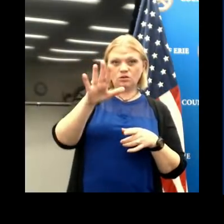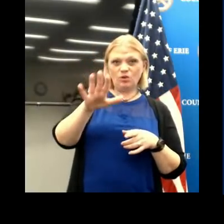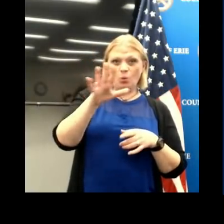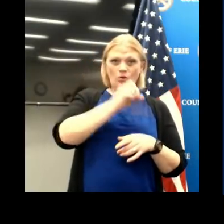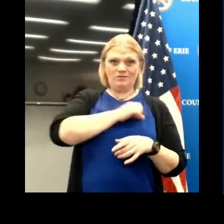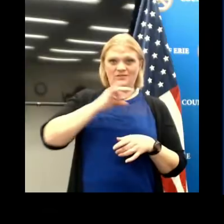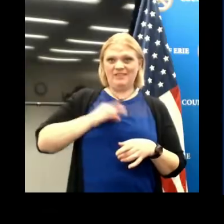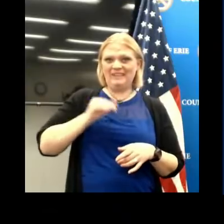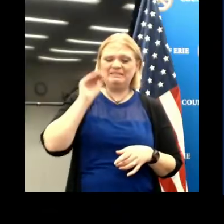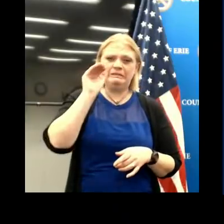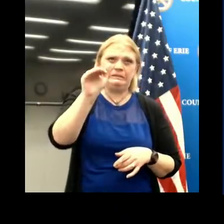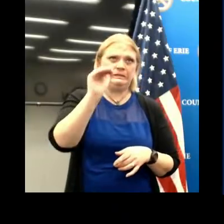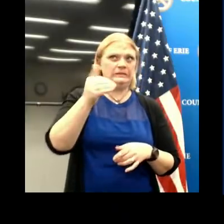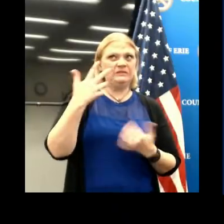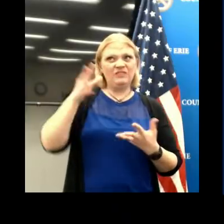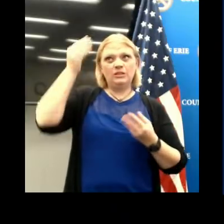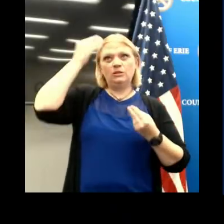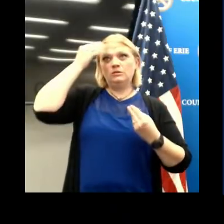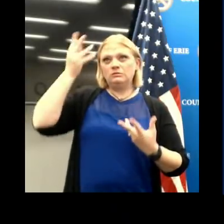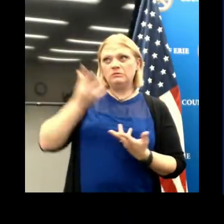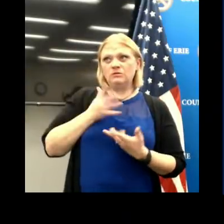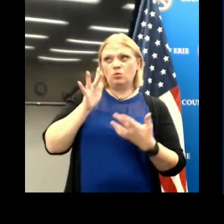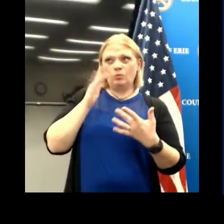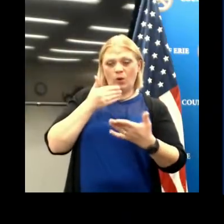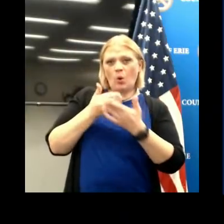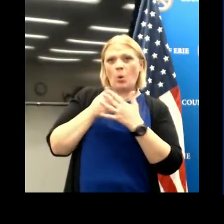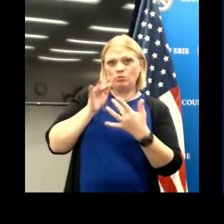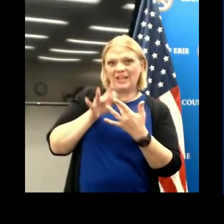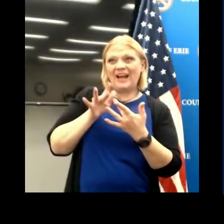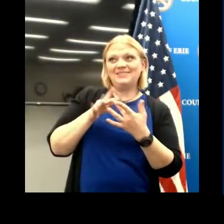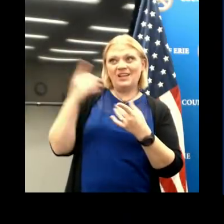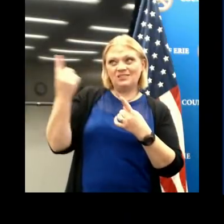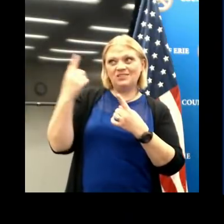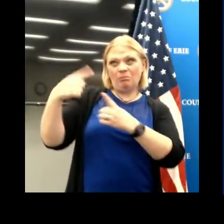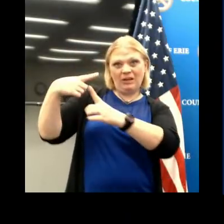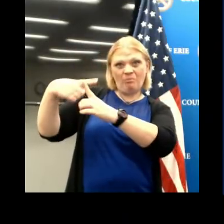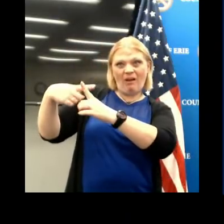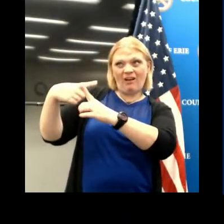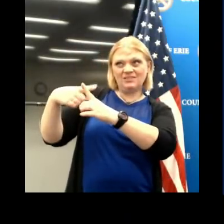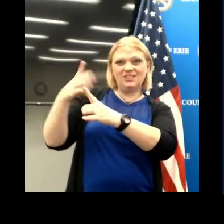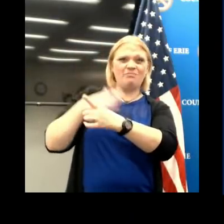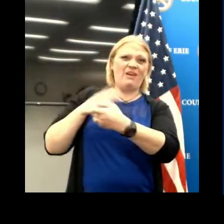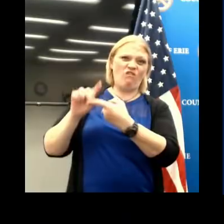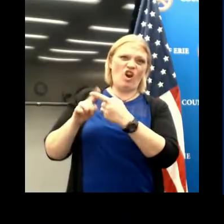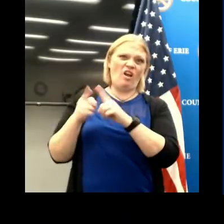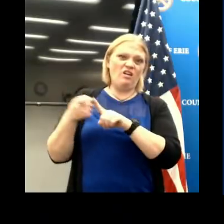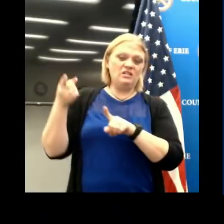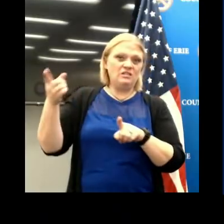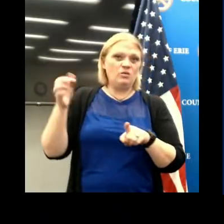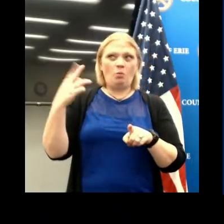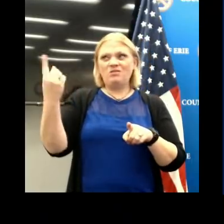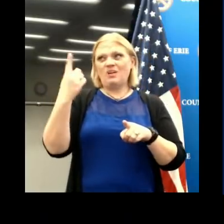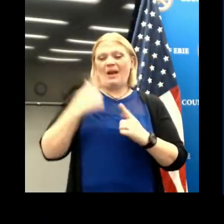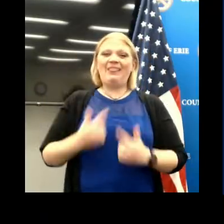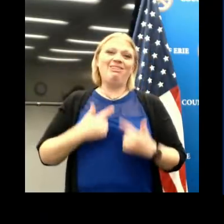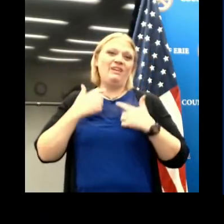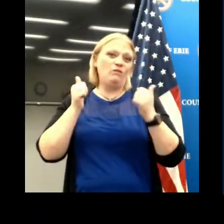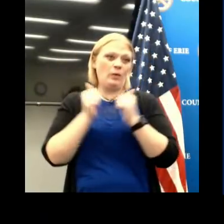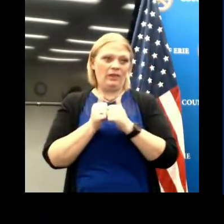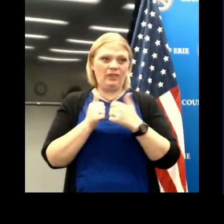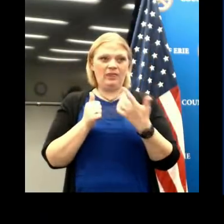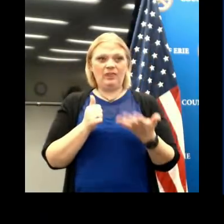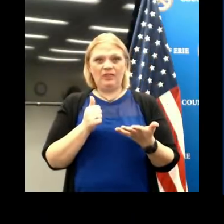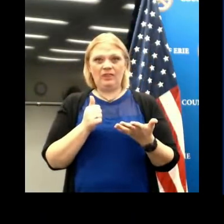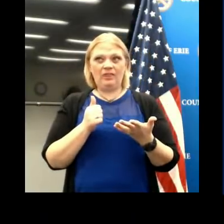hey, I've been told that I've been a close contact, somebody tested positive that's a friend of mine or somebody I live with, but